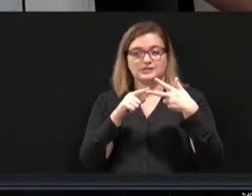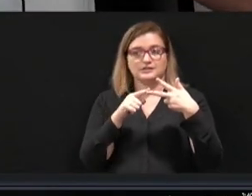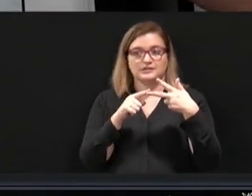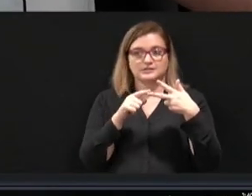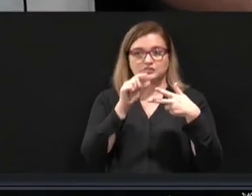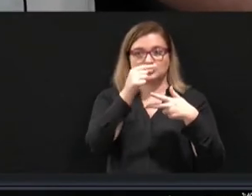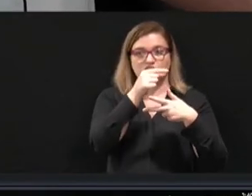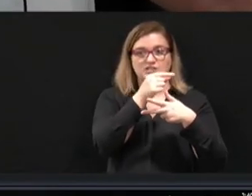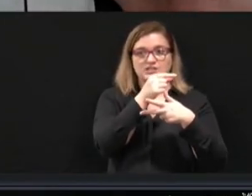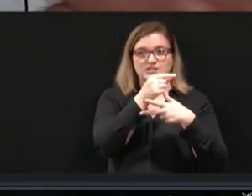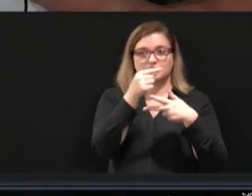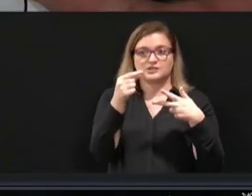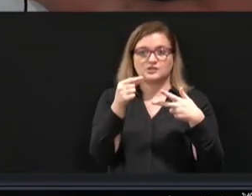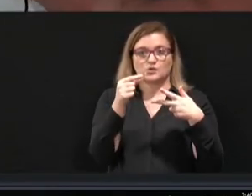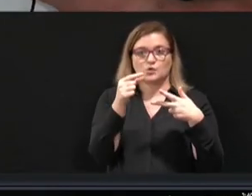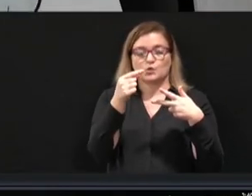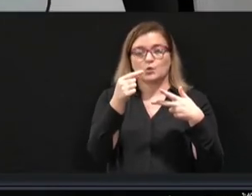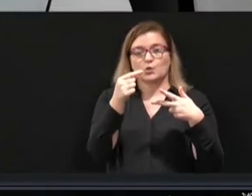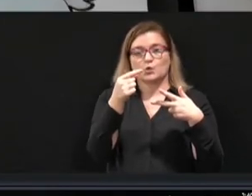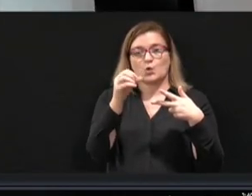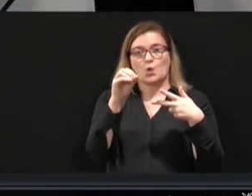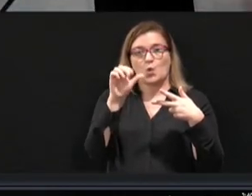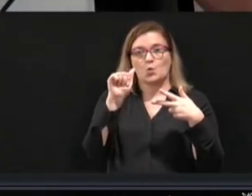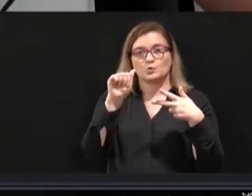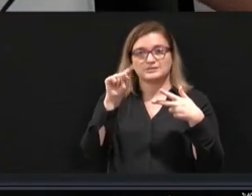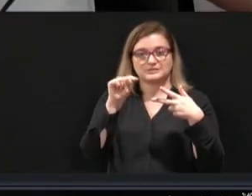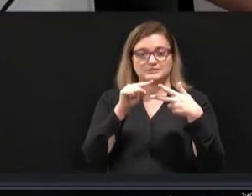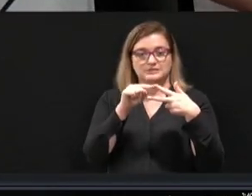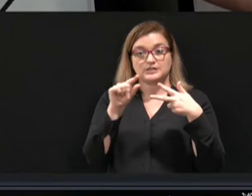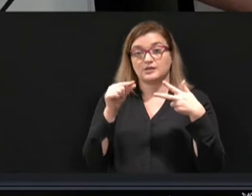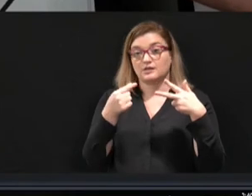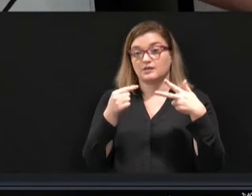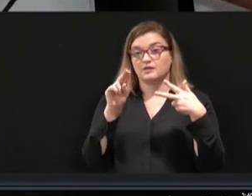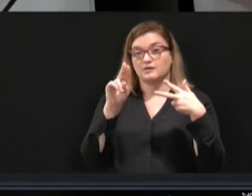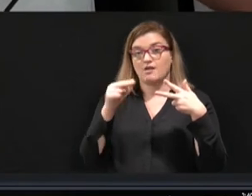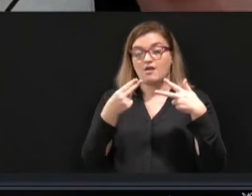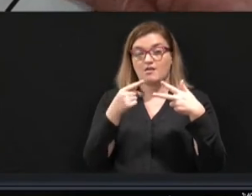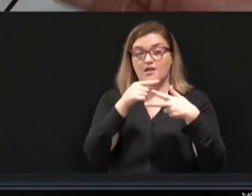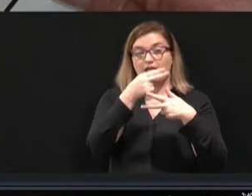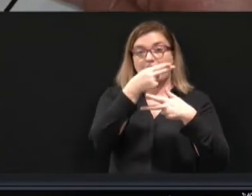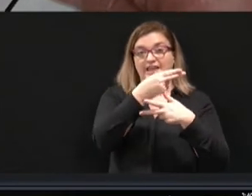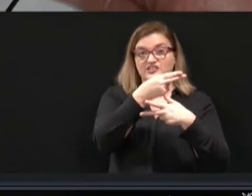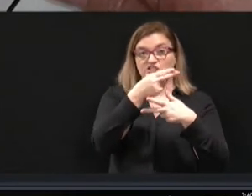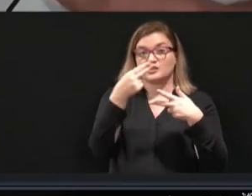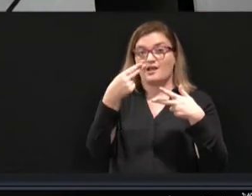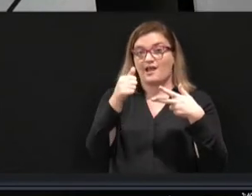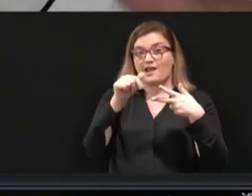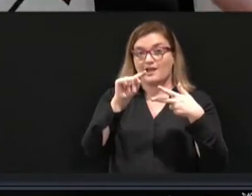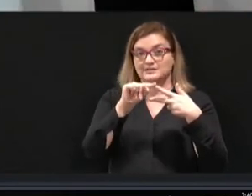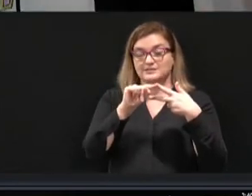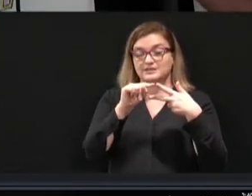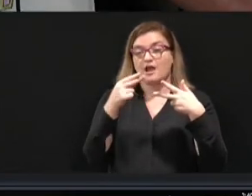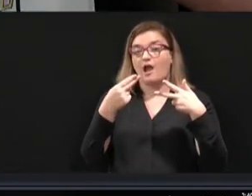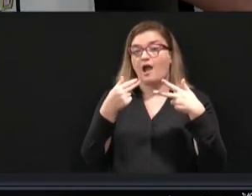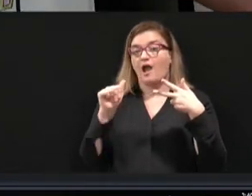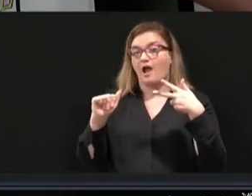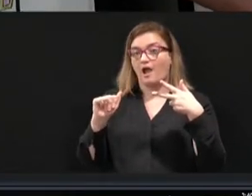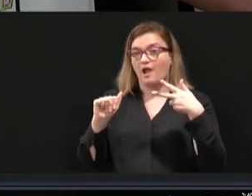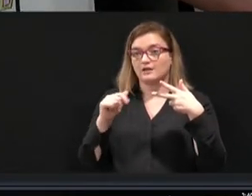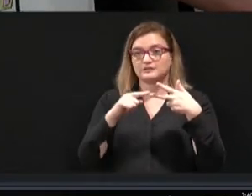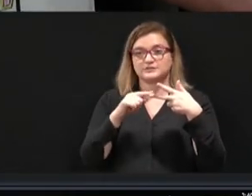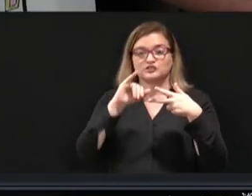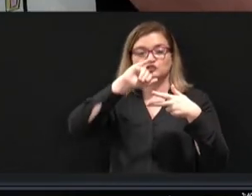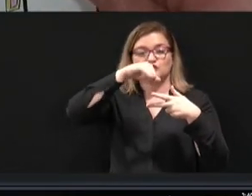G goat g. H hat,